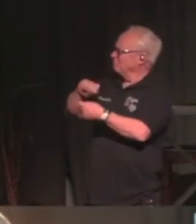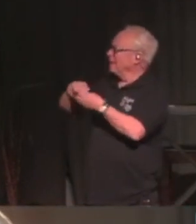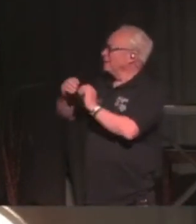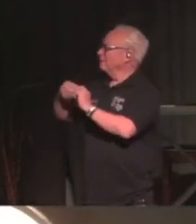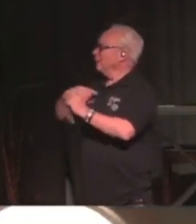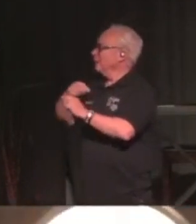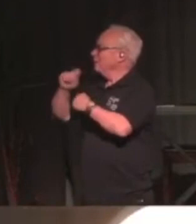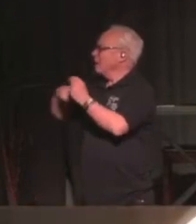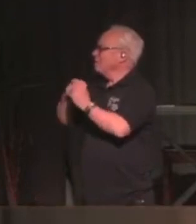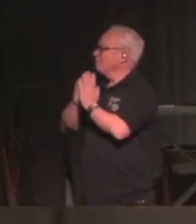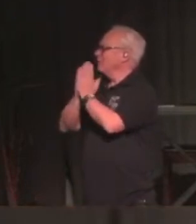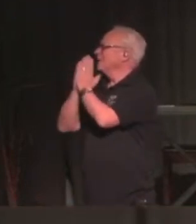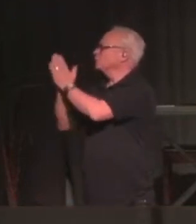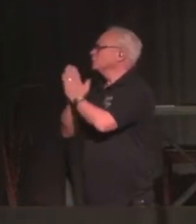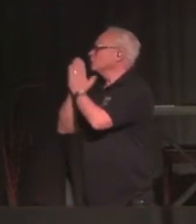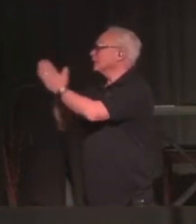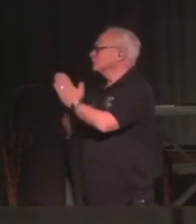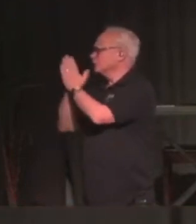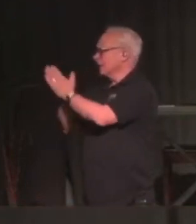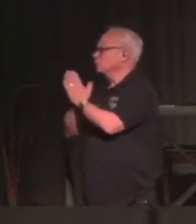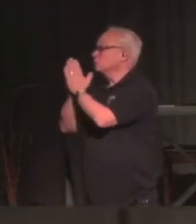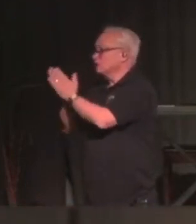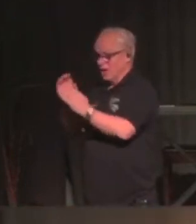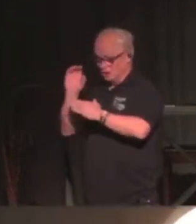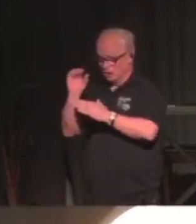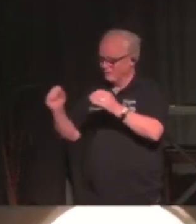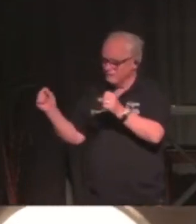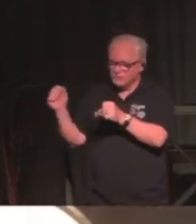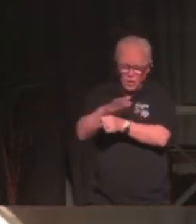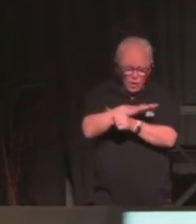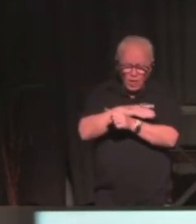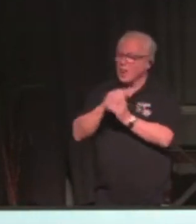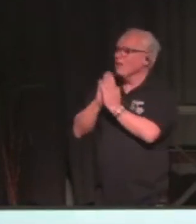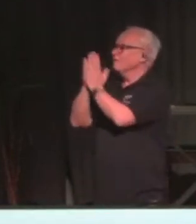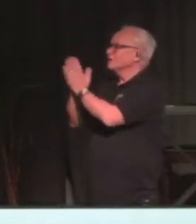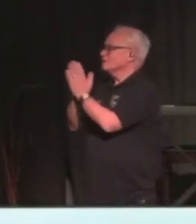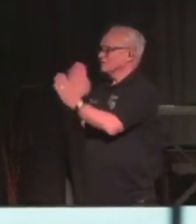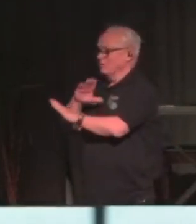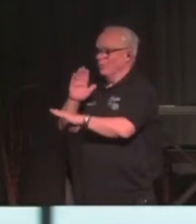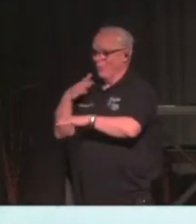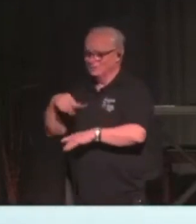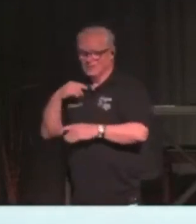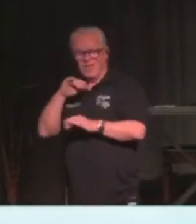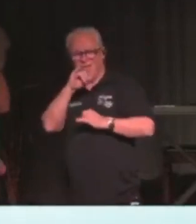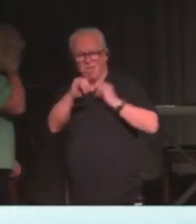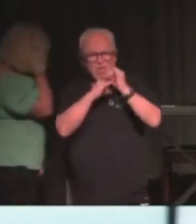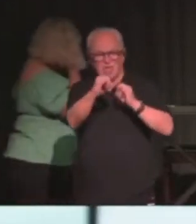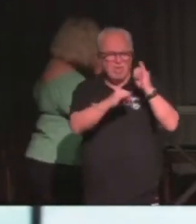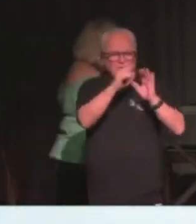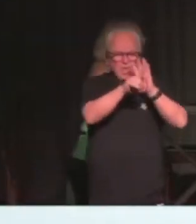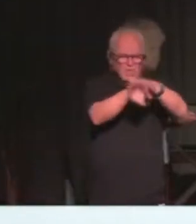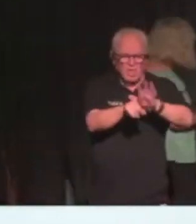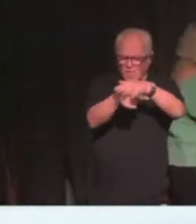A church full of intercessors. A church full of people that will not bring condemnation on anybody.